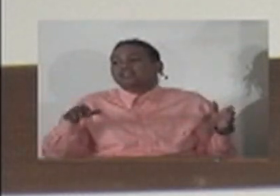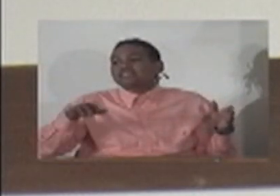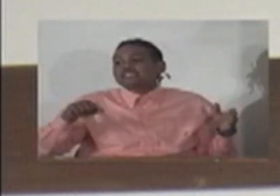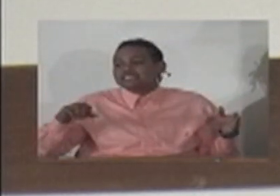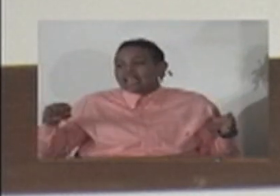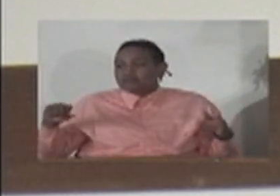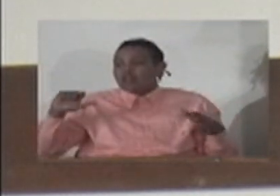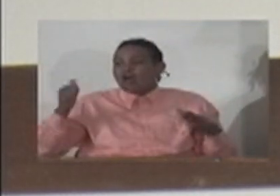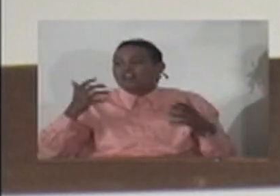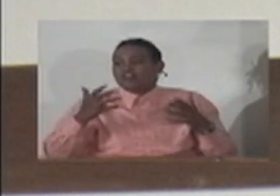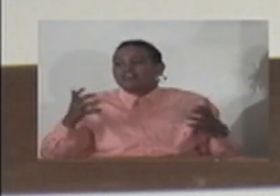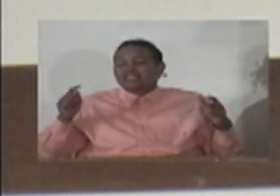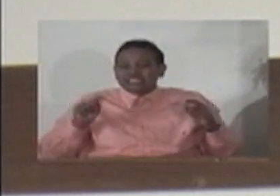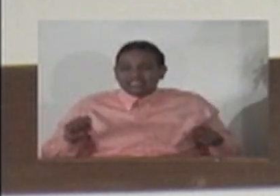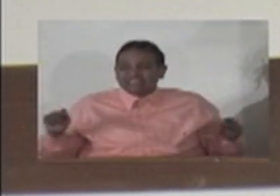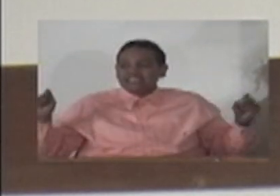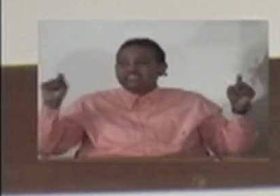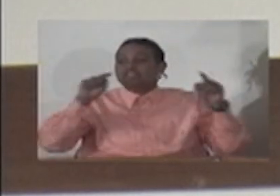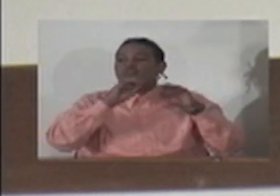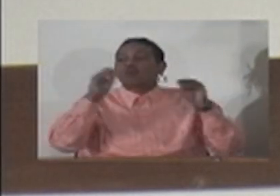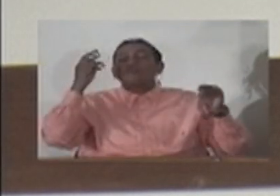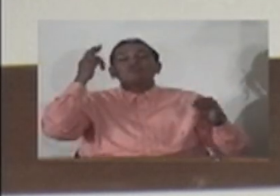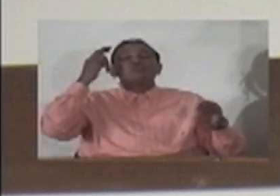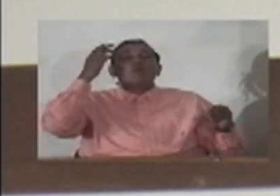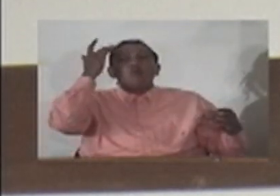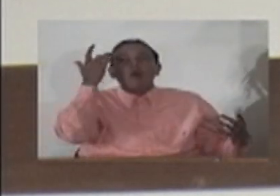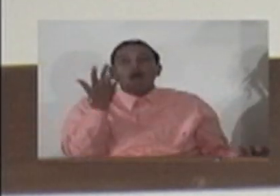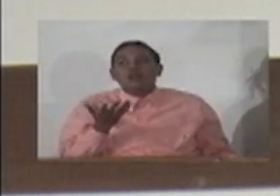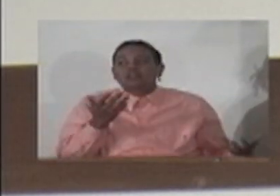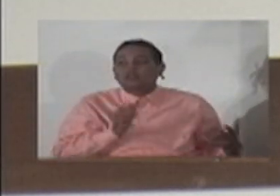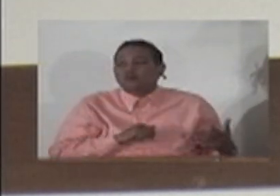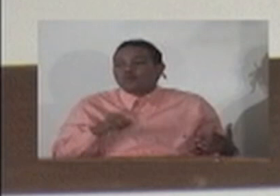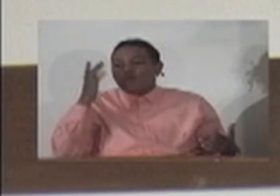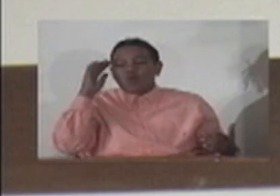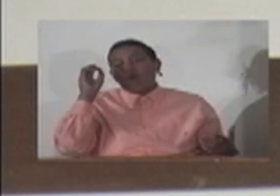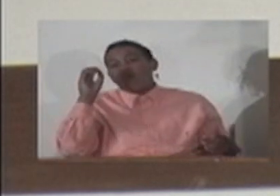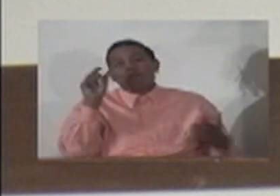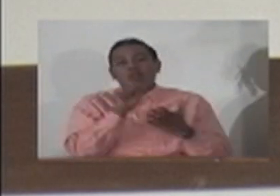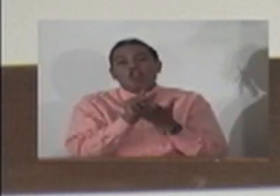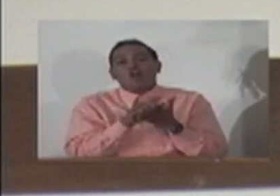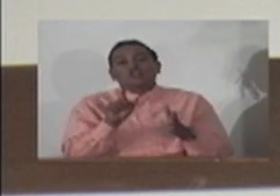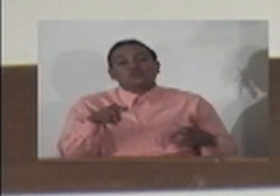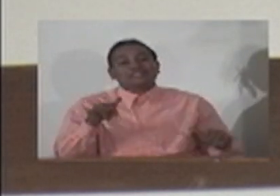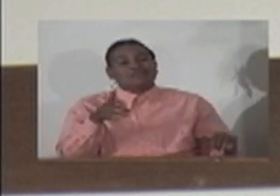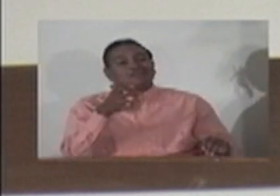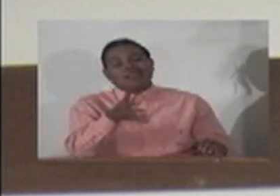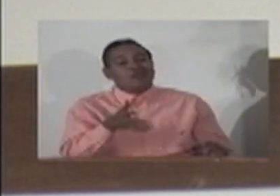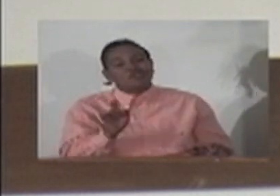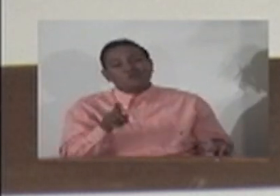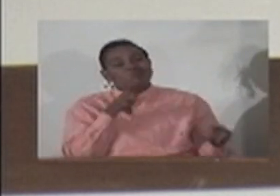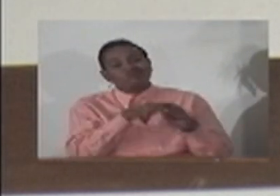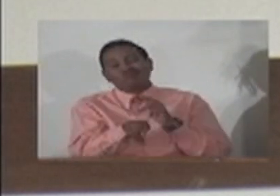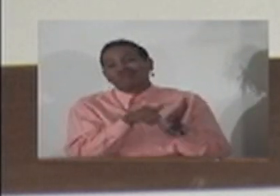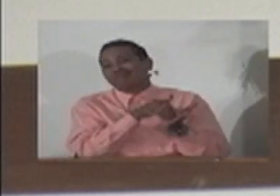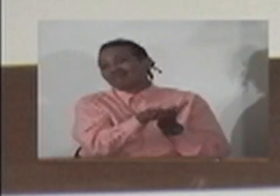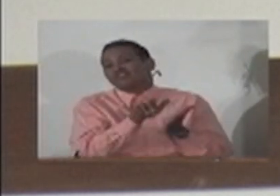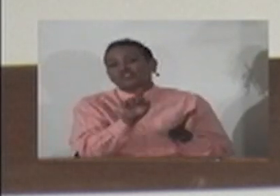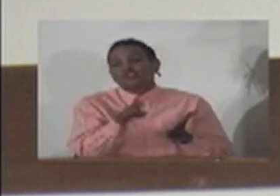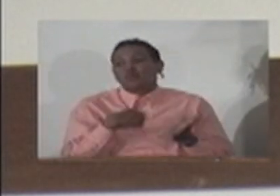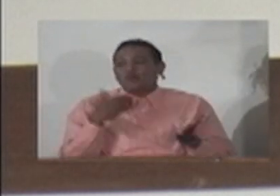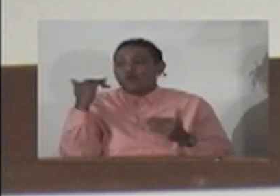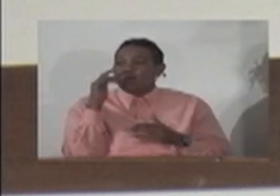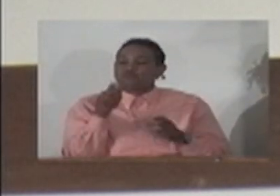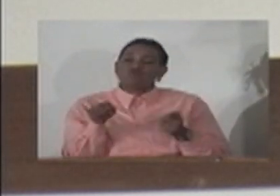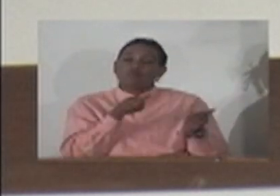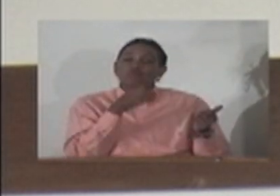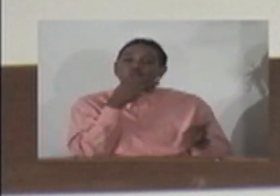and other things. But there's no reason, Mr. Speaker, why the OBEAH Act should still remain on the statute book, and we hope to remove it in